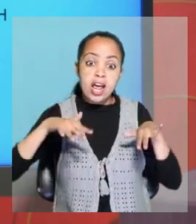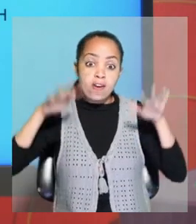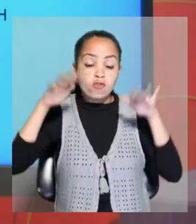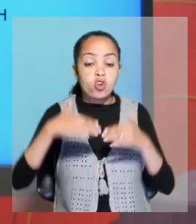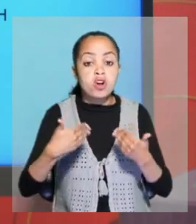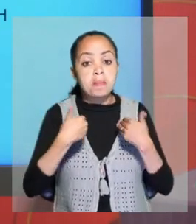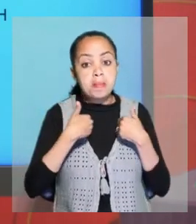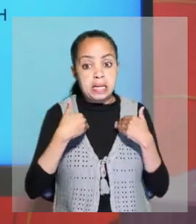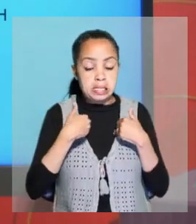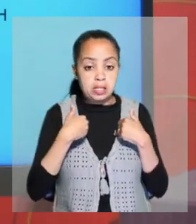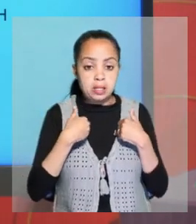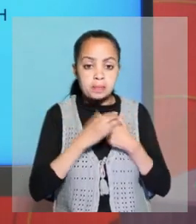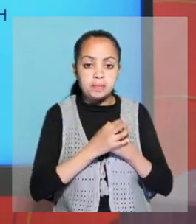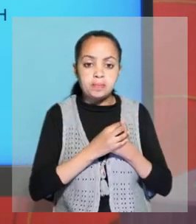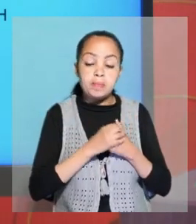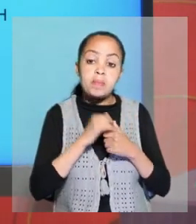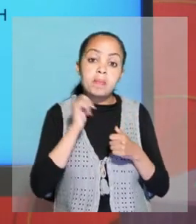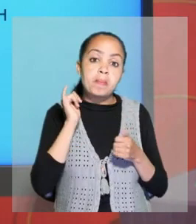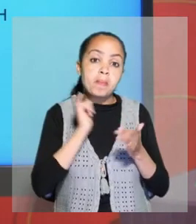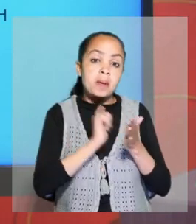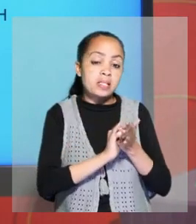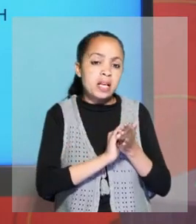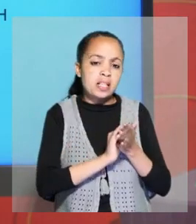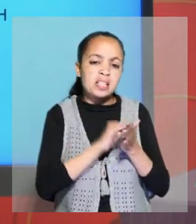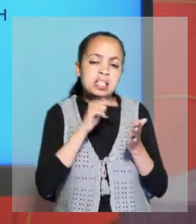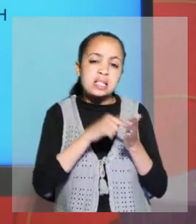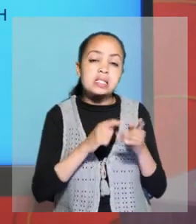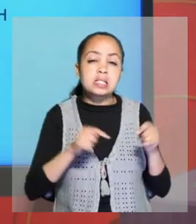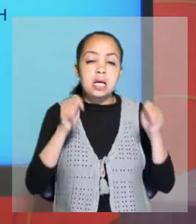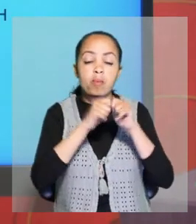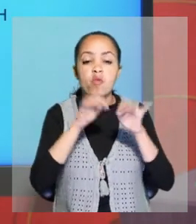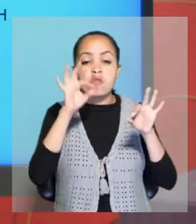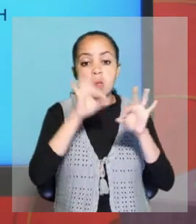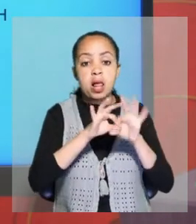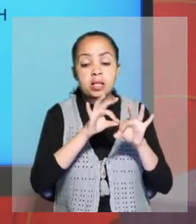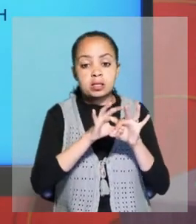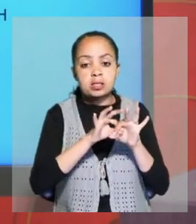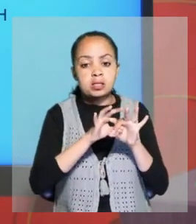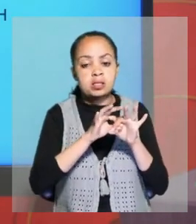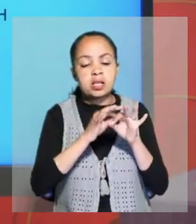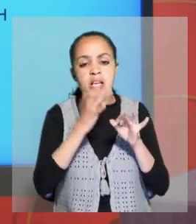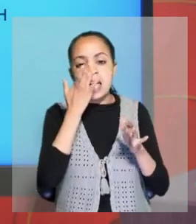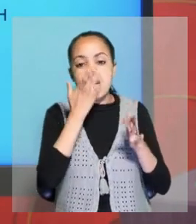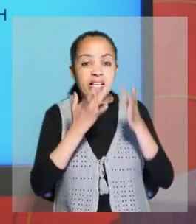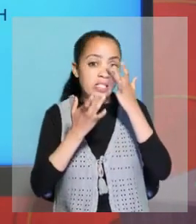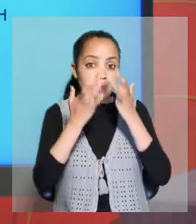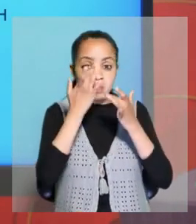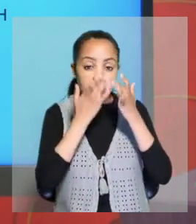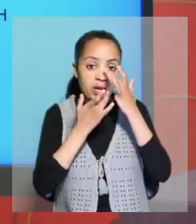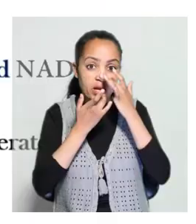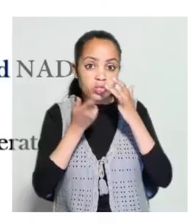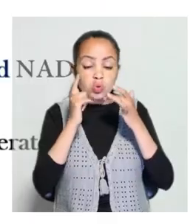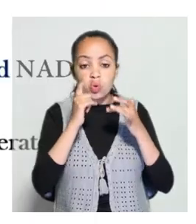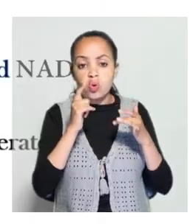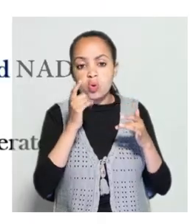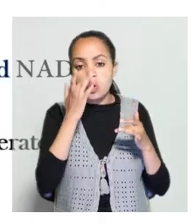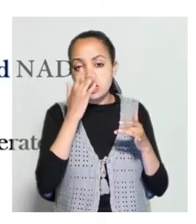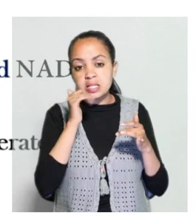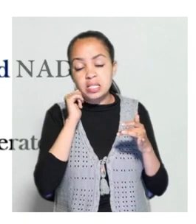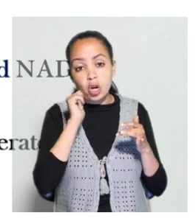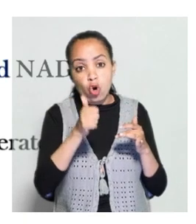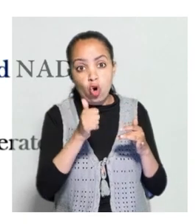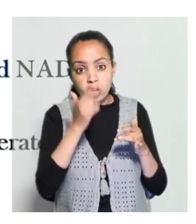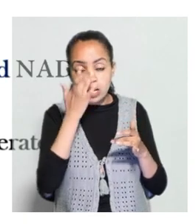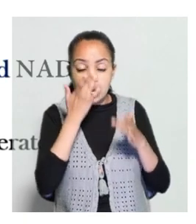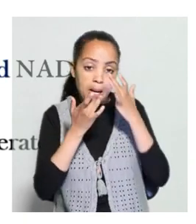present. By that, this type of plants can be experience or adapt their own